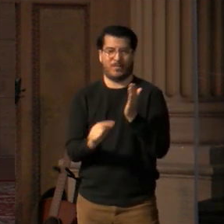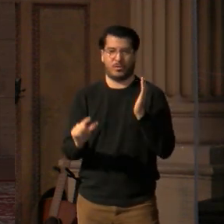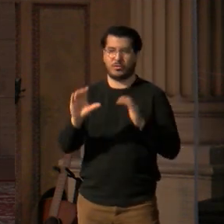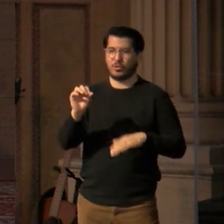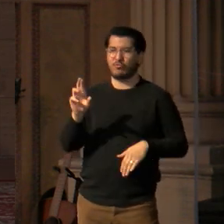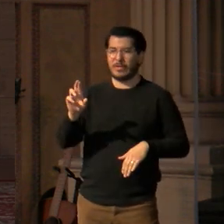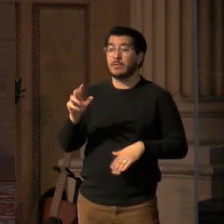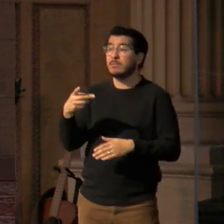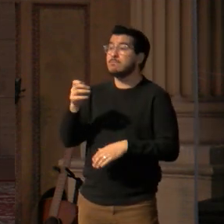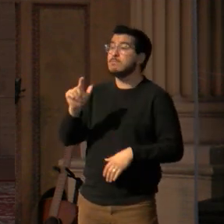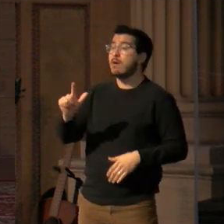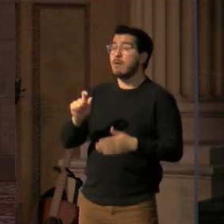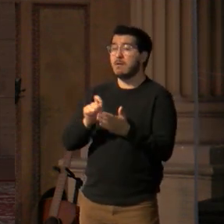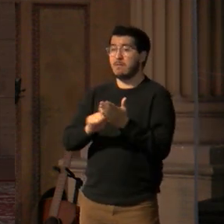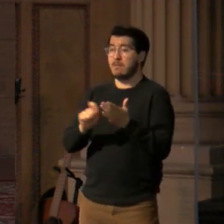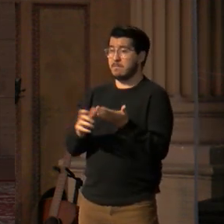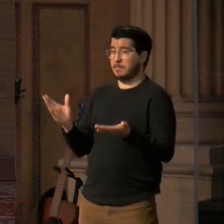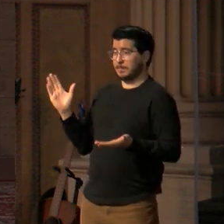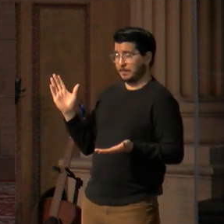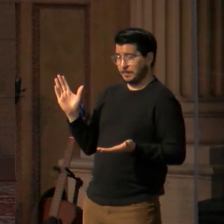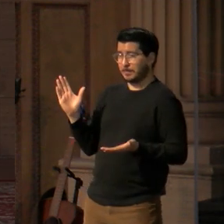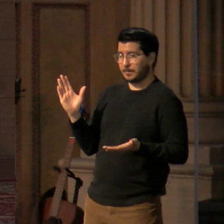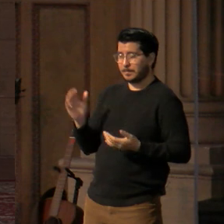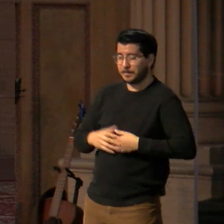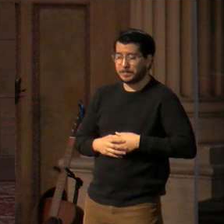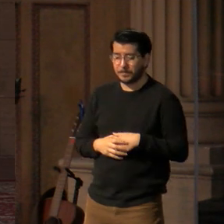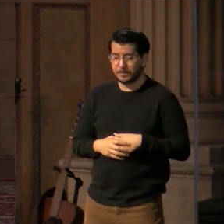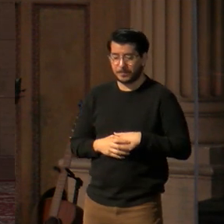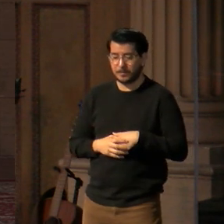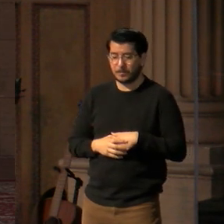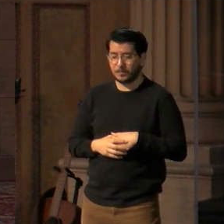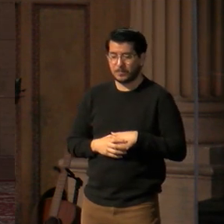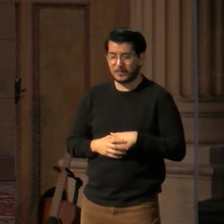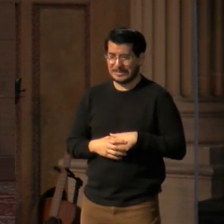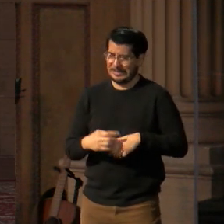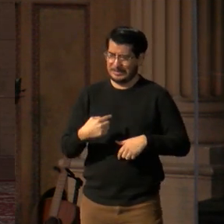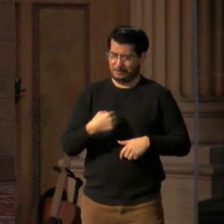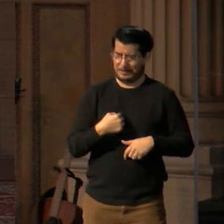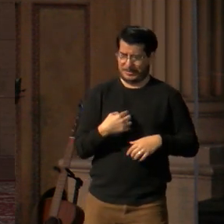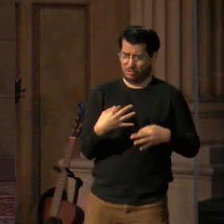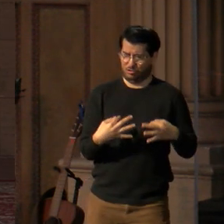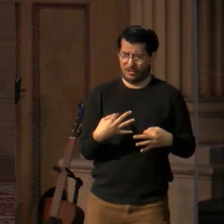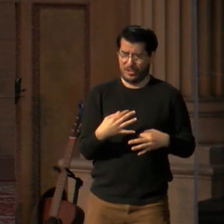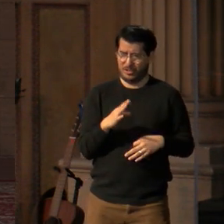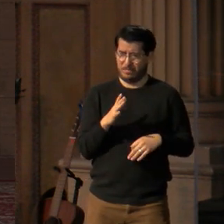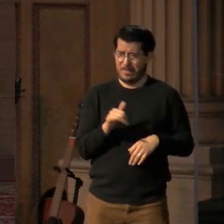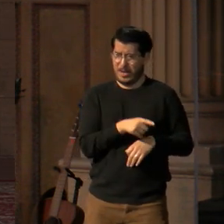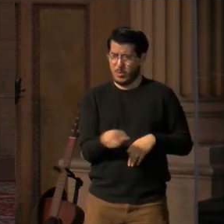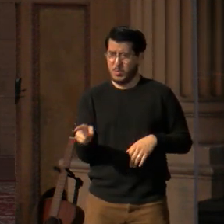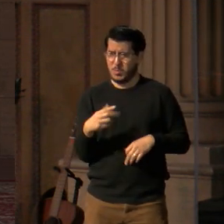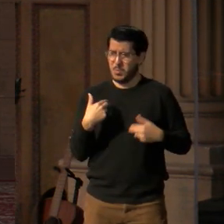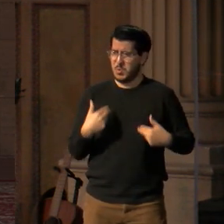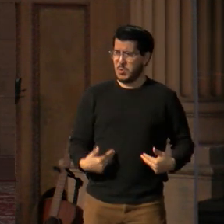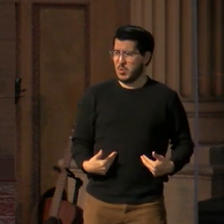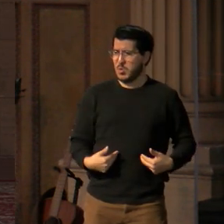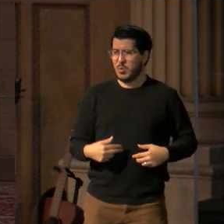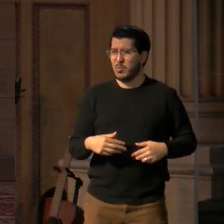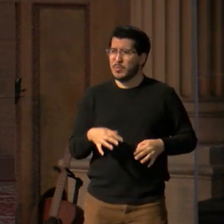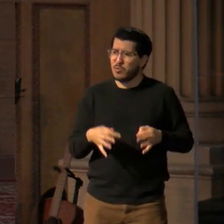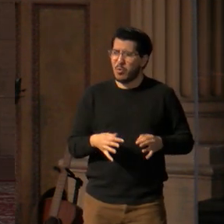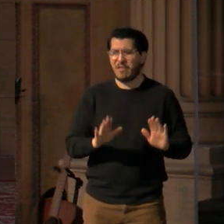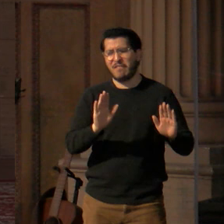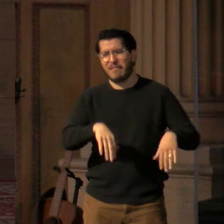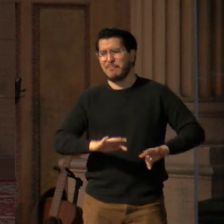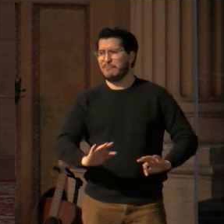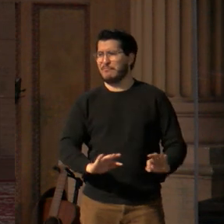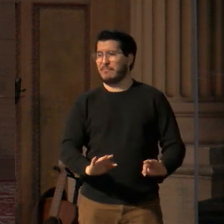The Apostle Paul's writing, and he says, but with me, it's a very small thing that I should be judged by you or by any human court. In fact, I do not even